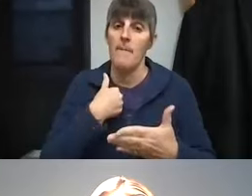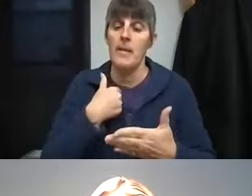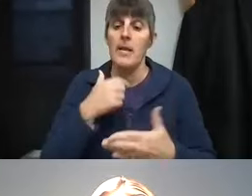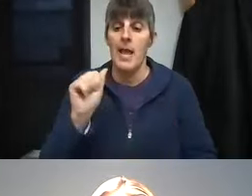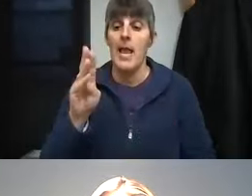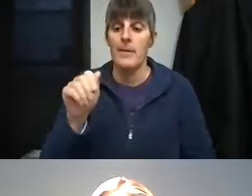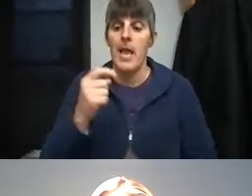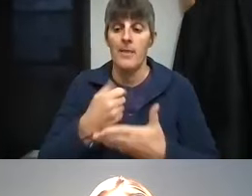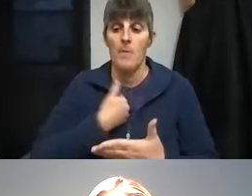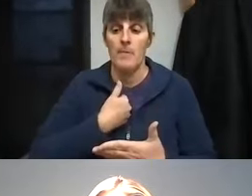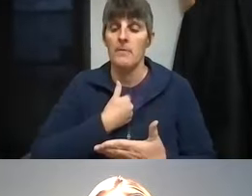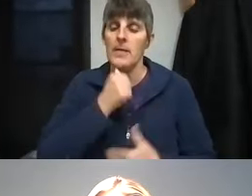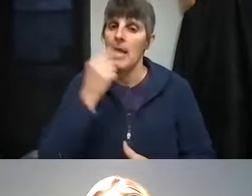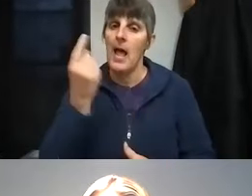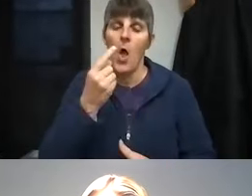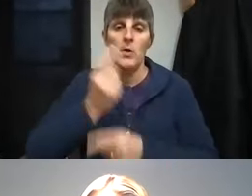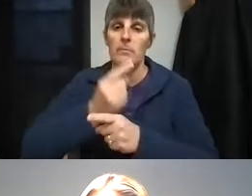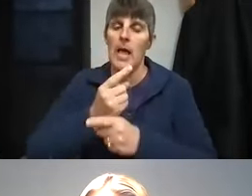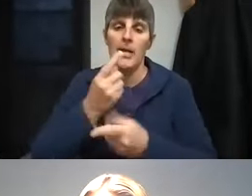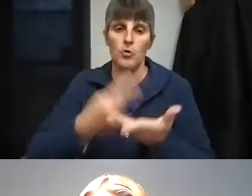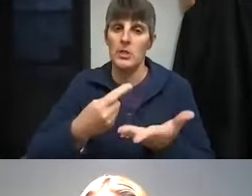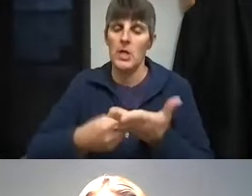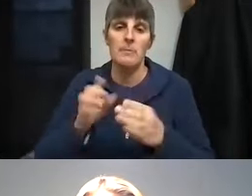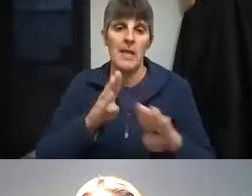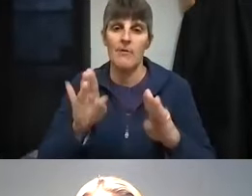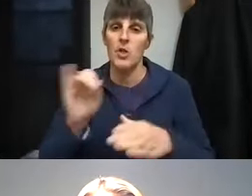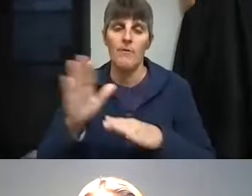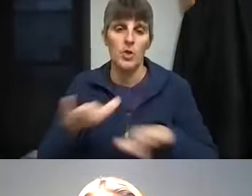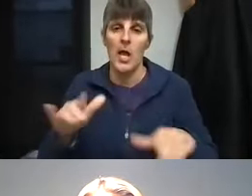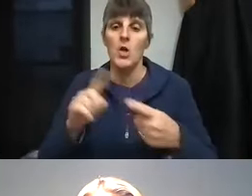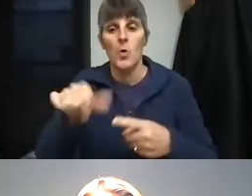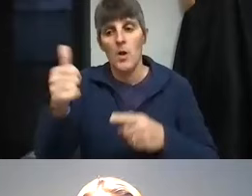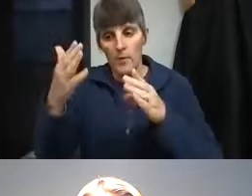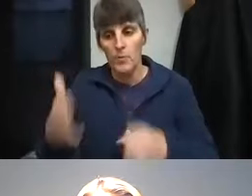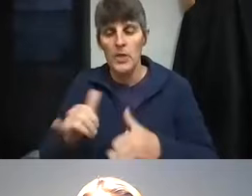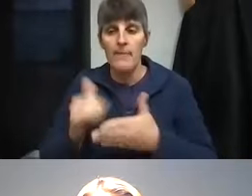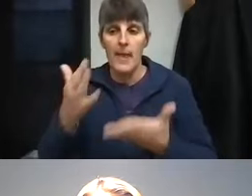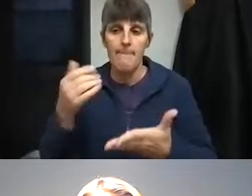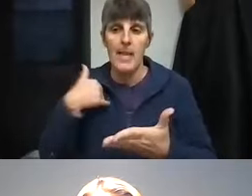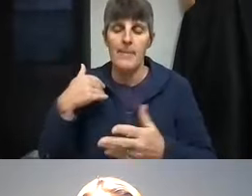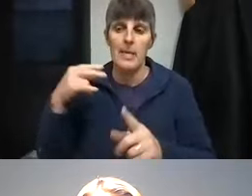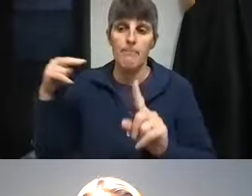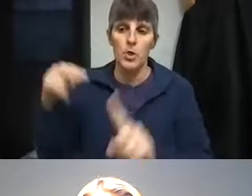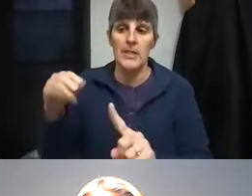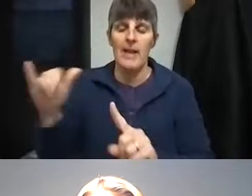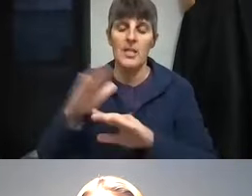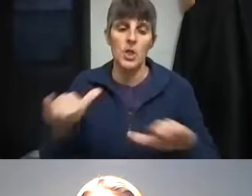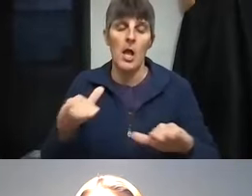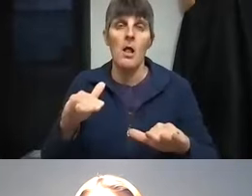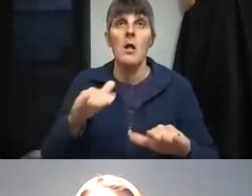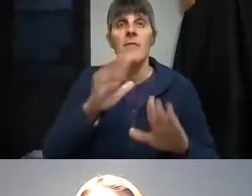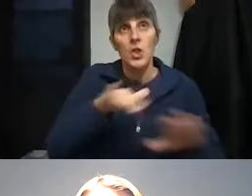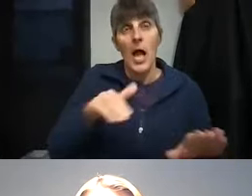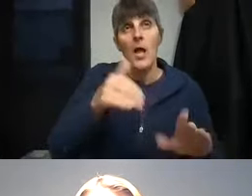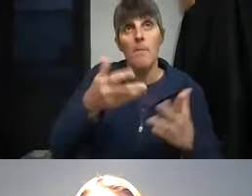ABA therapy, is it's not always polite to discuss the behaviors of your child to someone else that might be perceived as, the child might perceive it as